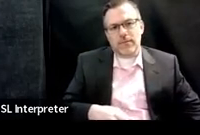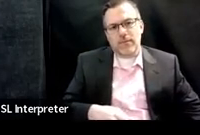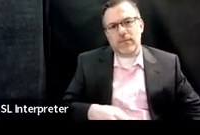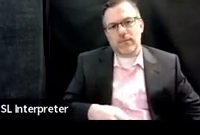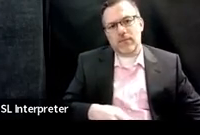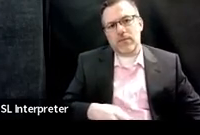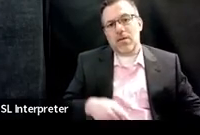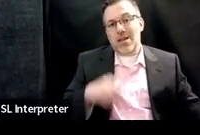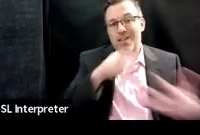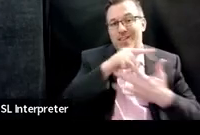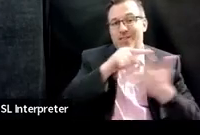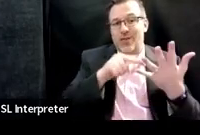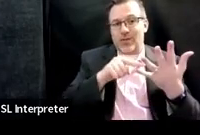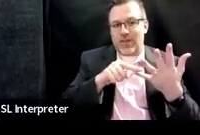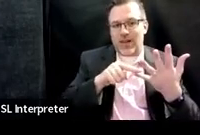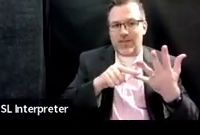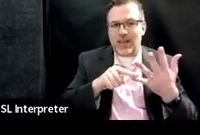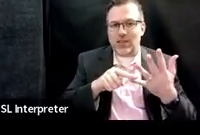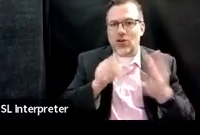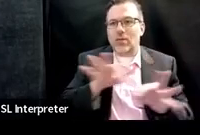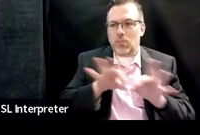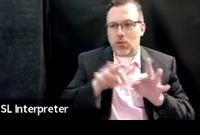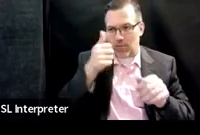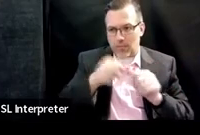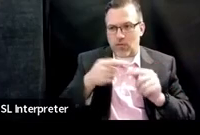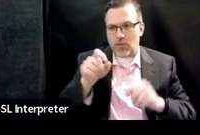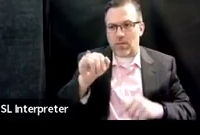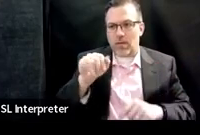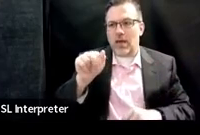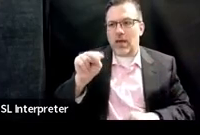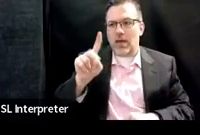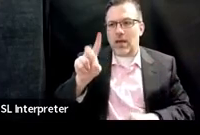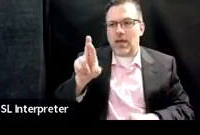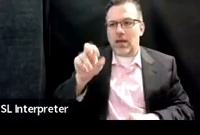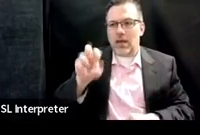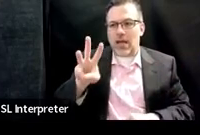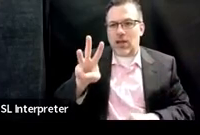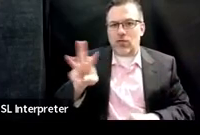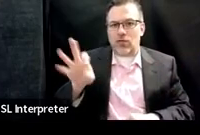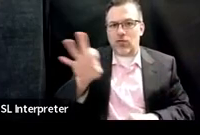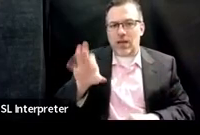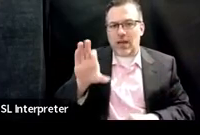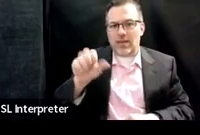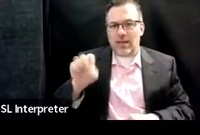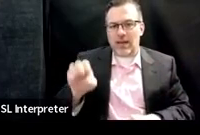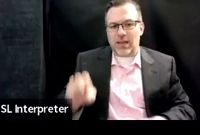that Andrew F. case that IEP teams really should be considering when they're meeting.